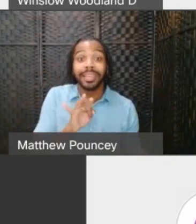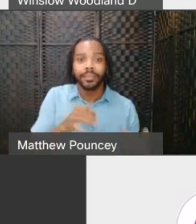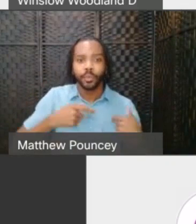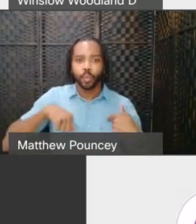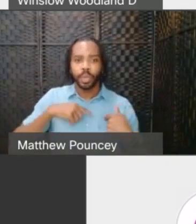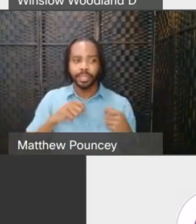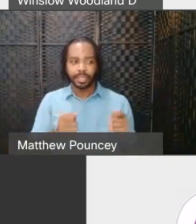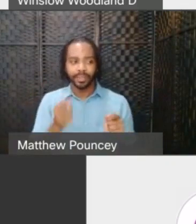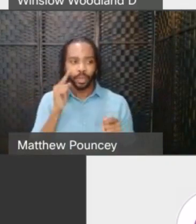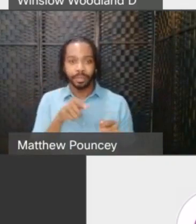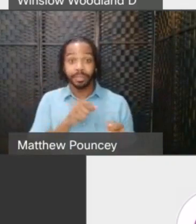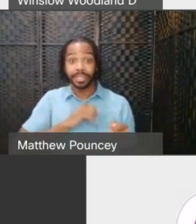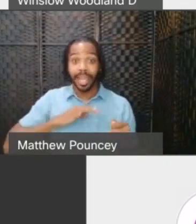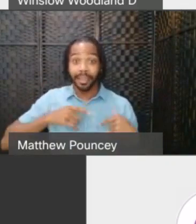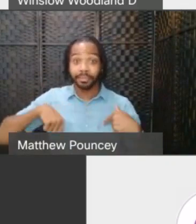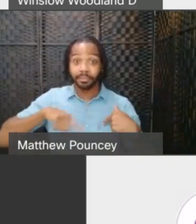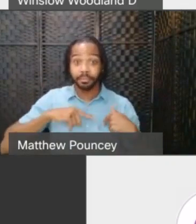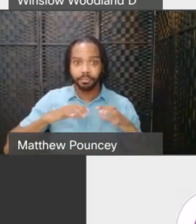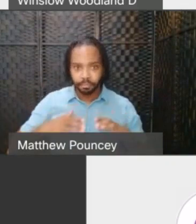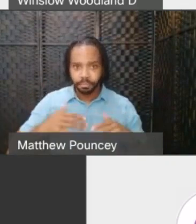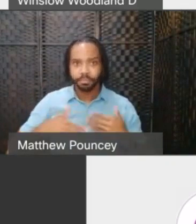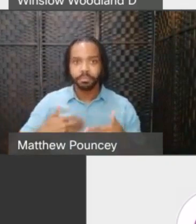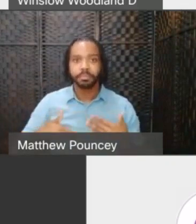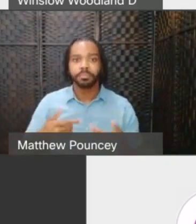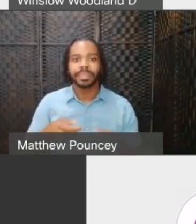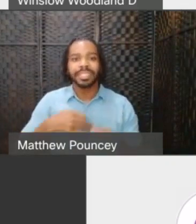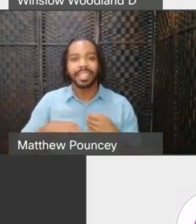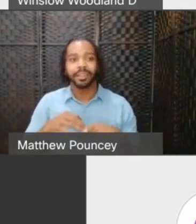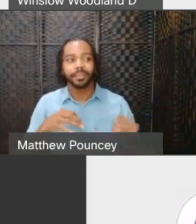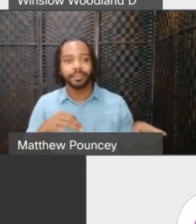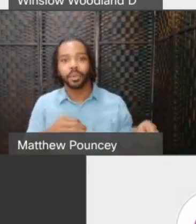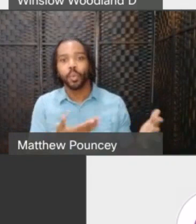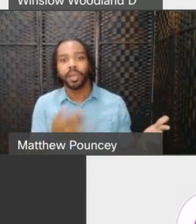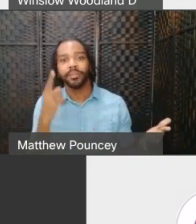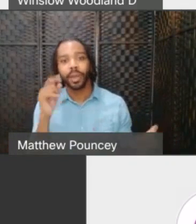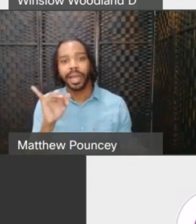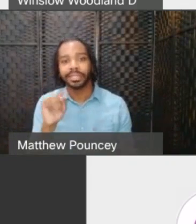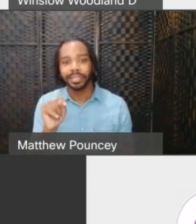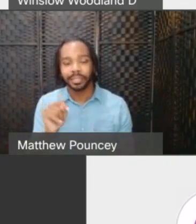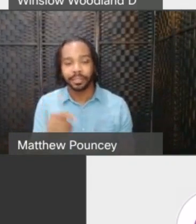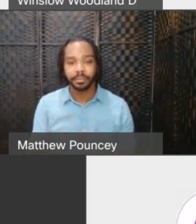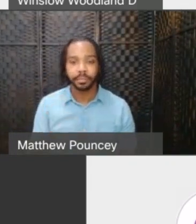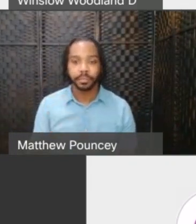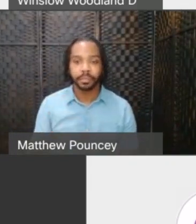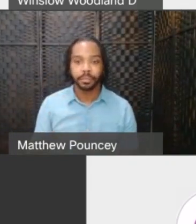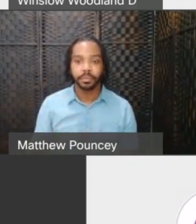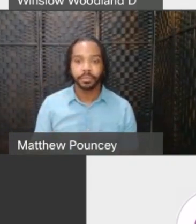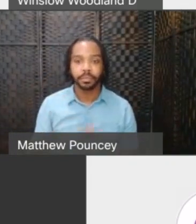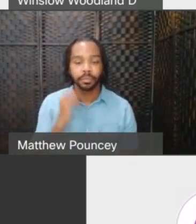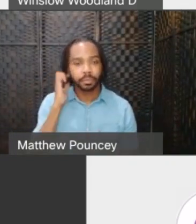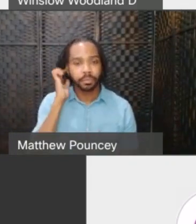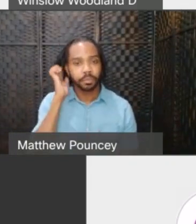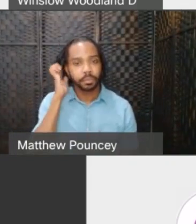it, staff does it, rather than wait for IT to get to it.